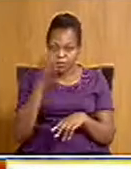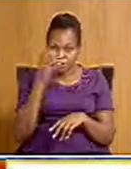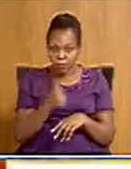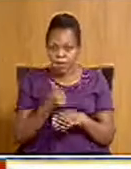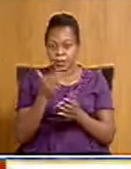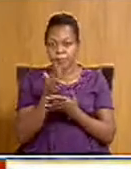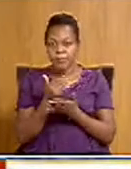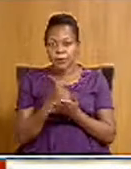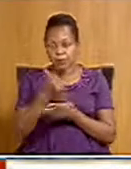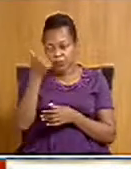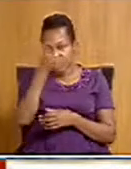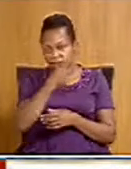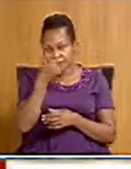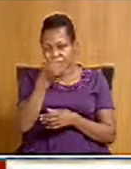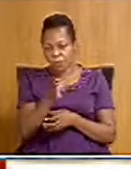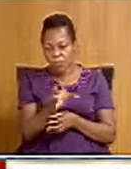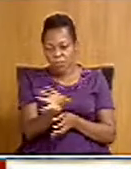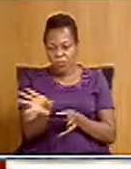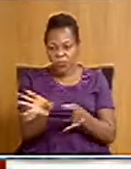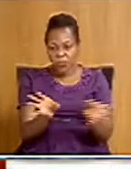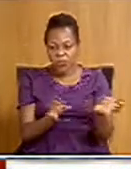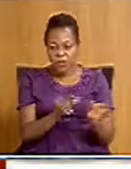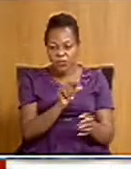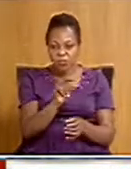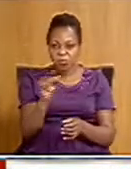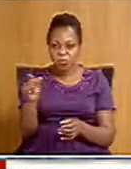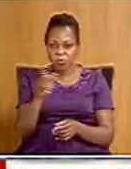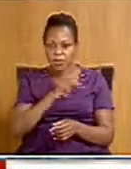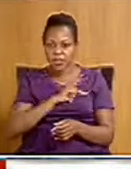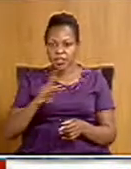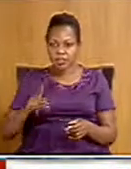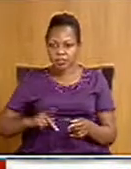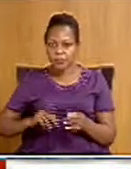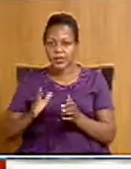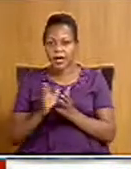of Africa in smaller kingdoms and chiefdoms.